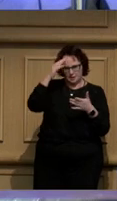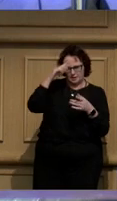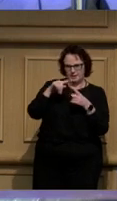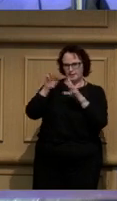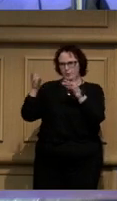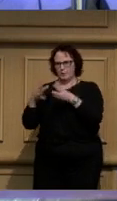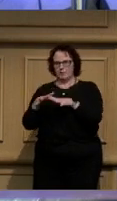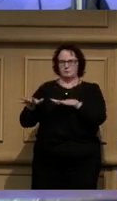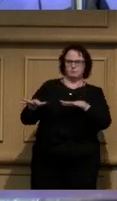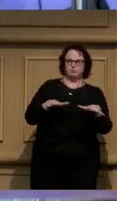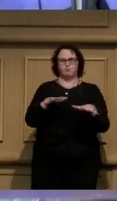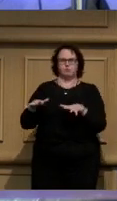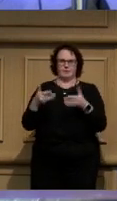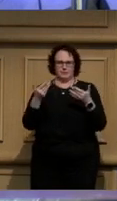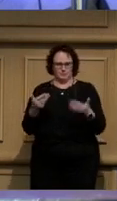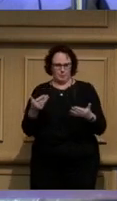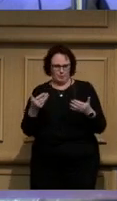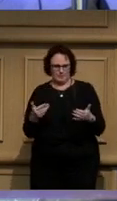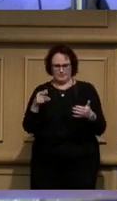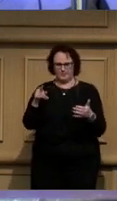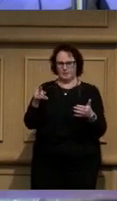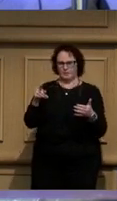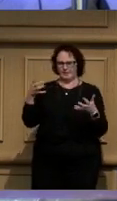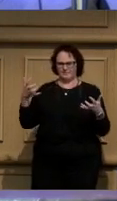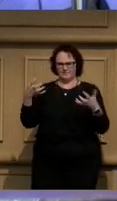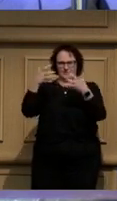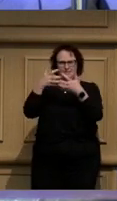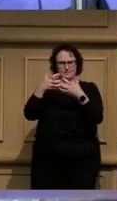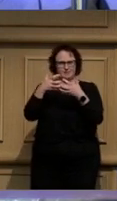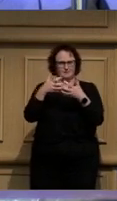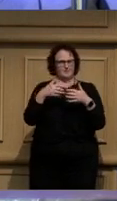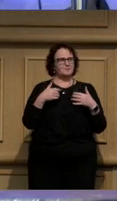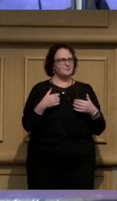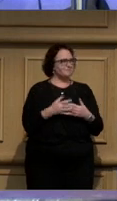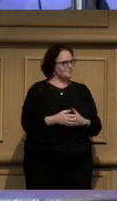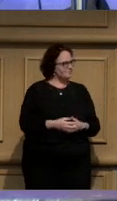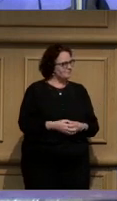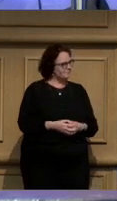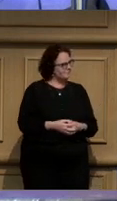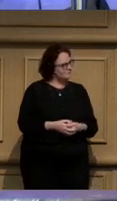world. Yeah. Will I go first?